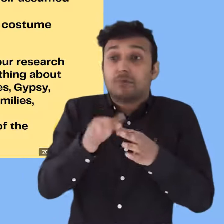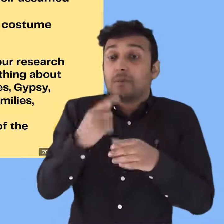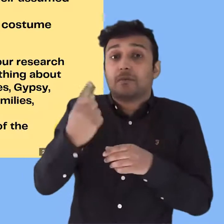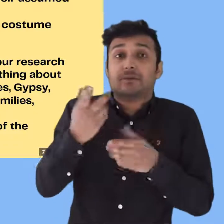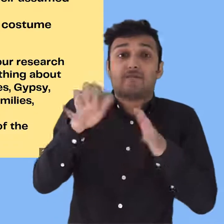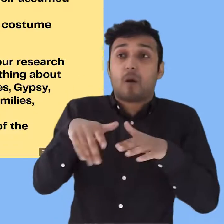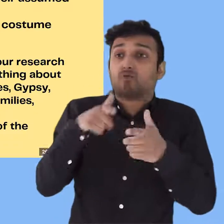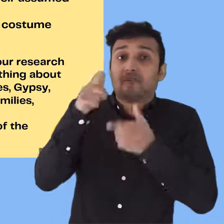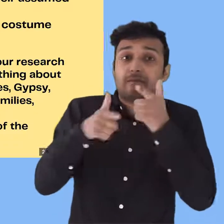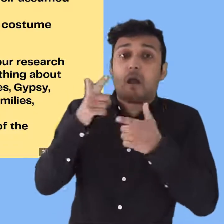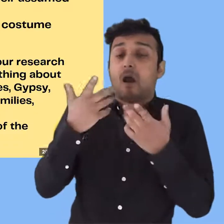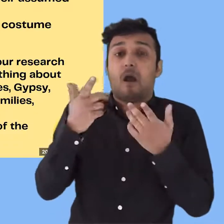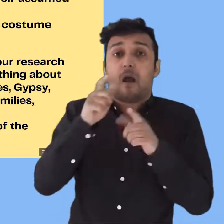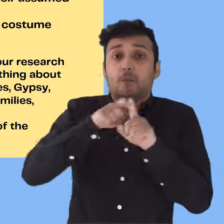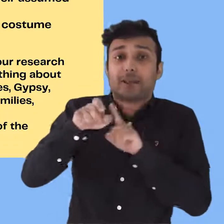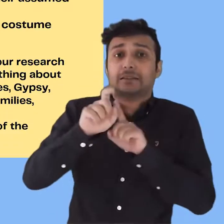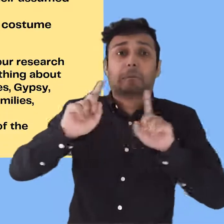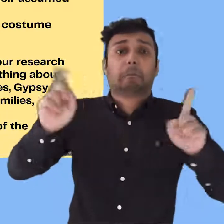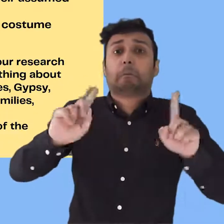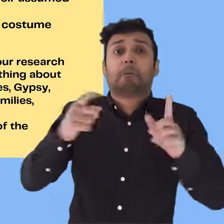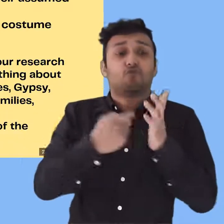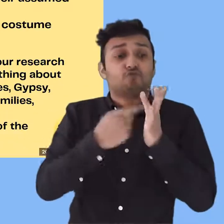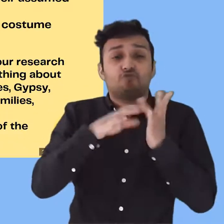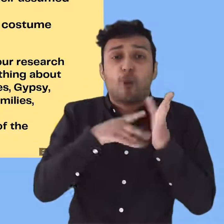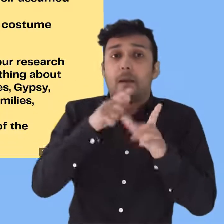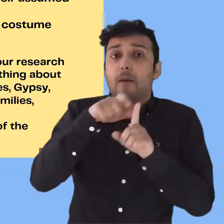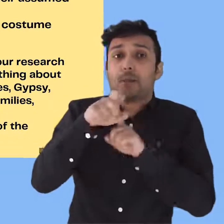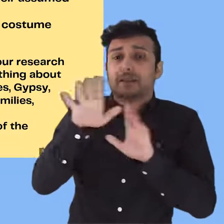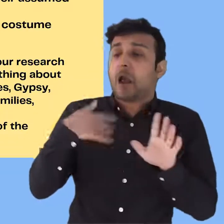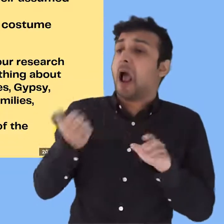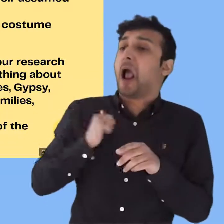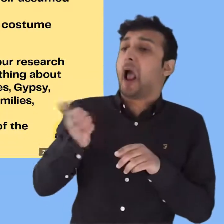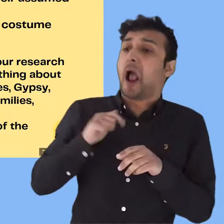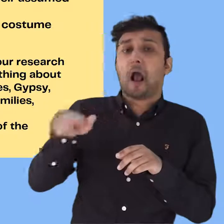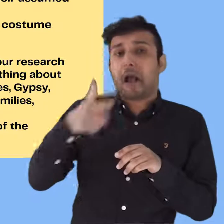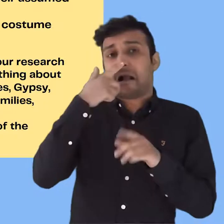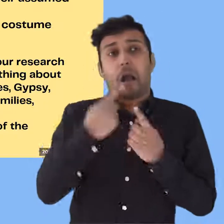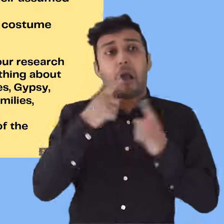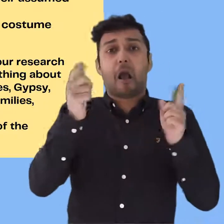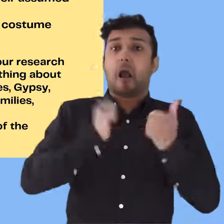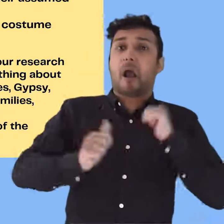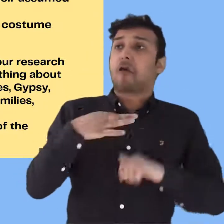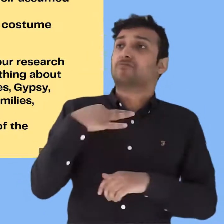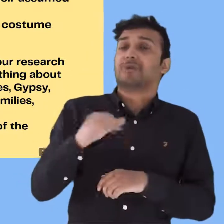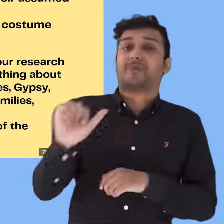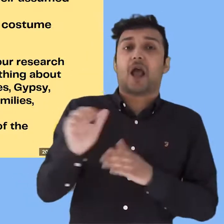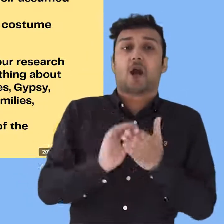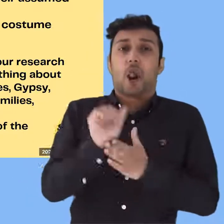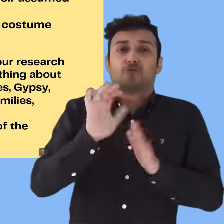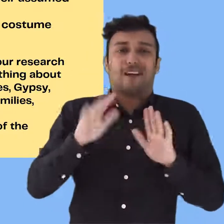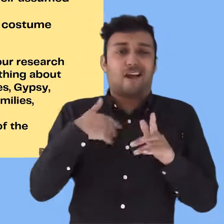for their assumed culture. I think that would read better. Don't single out any children. Please don't treat